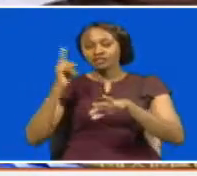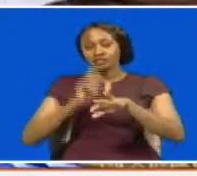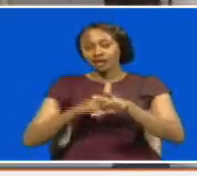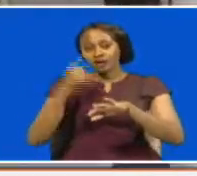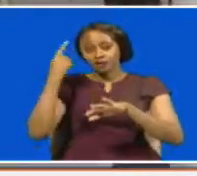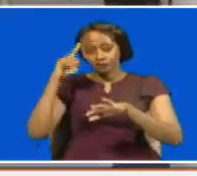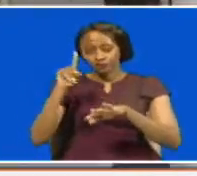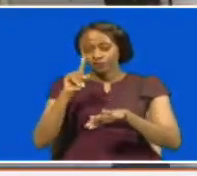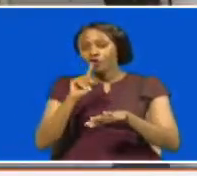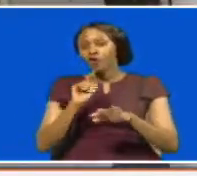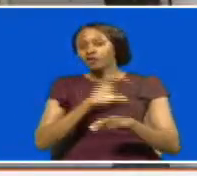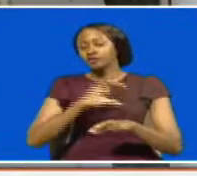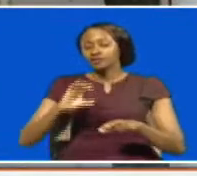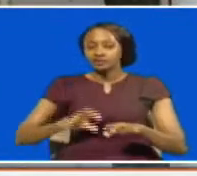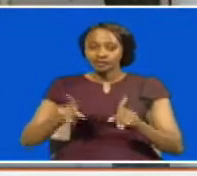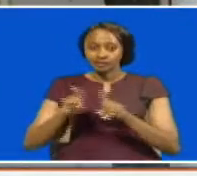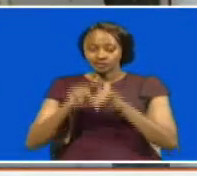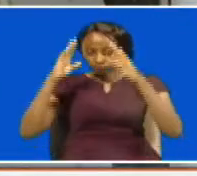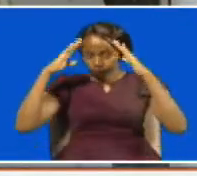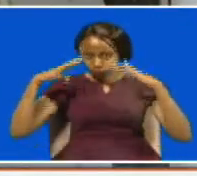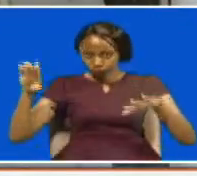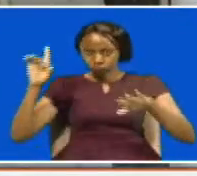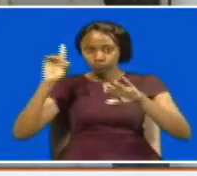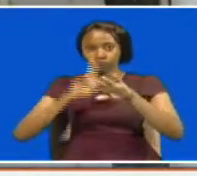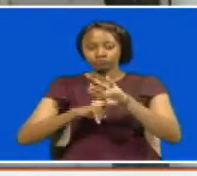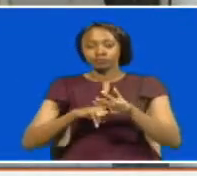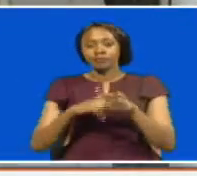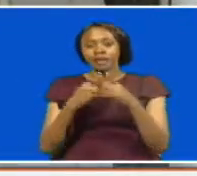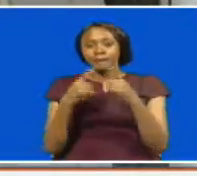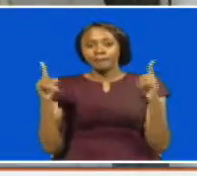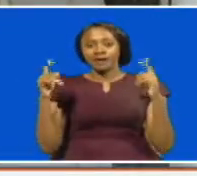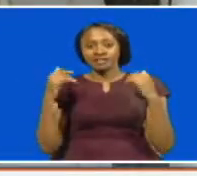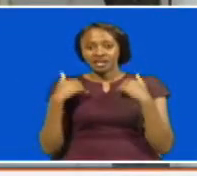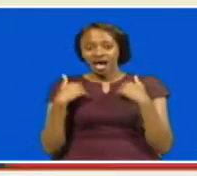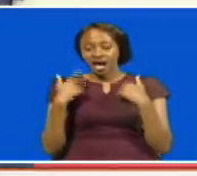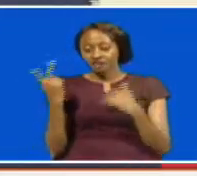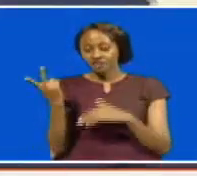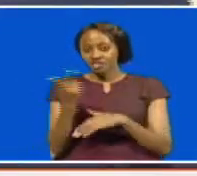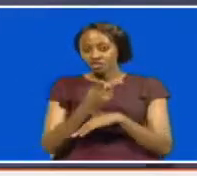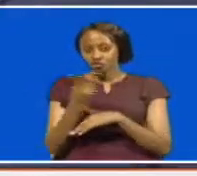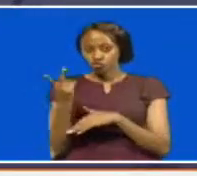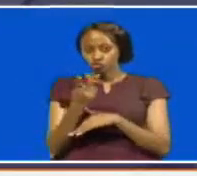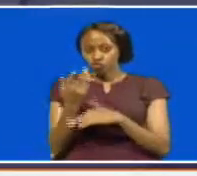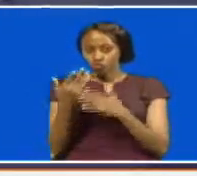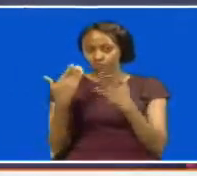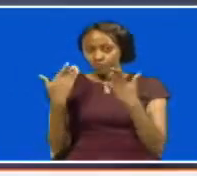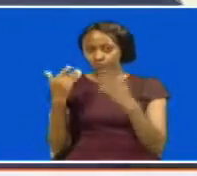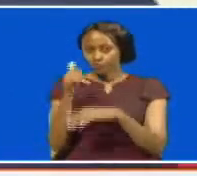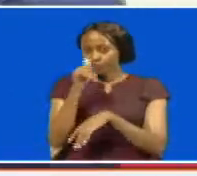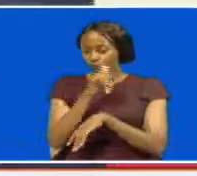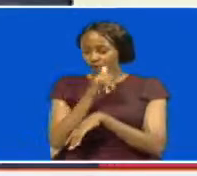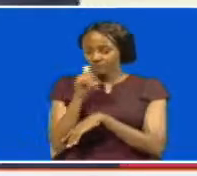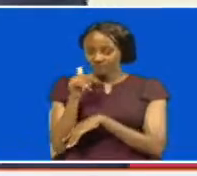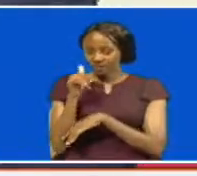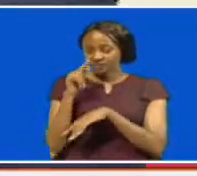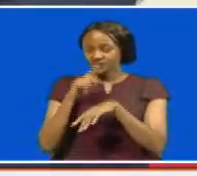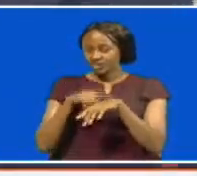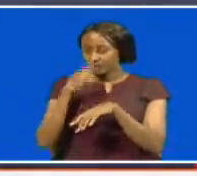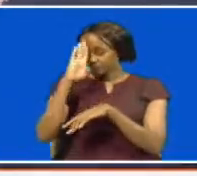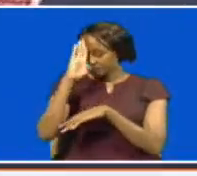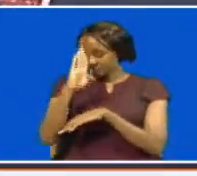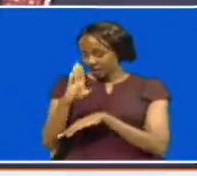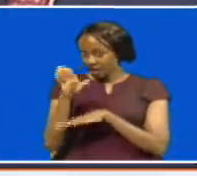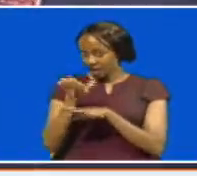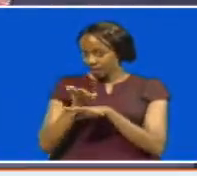and Ramadan. According to insiders, the truce was brokered after the two leaders secretly flew Sunday morning for a meeting